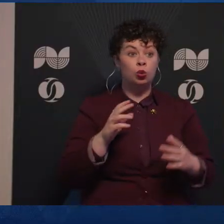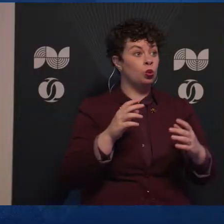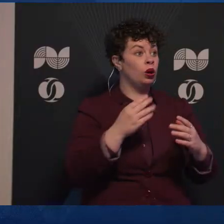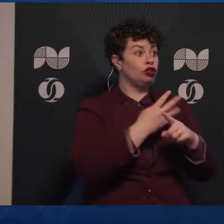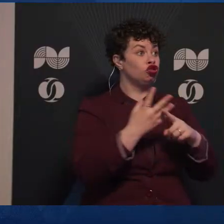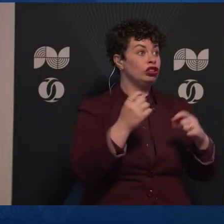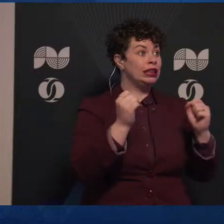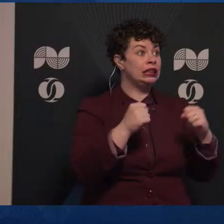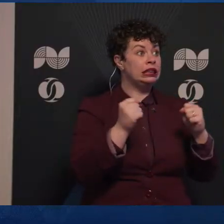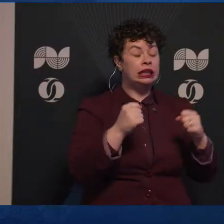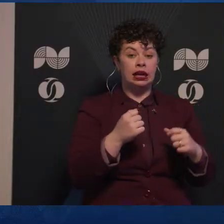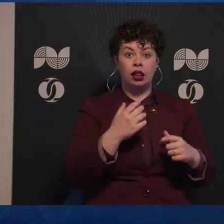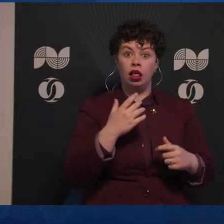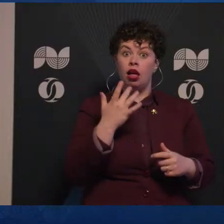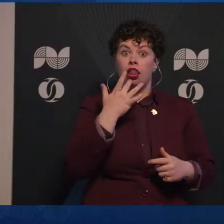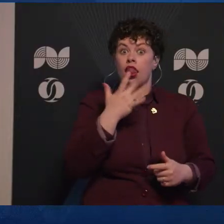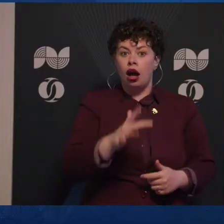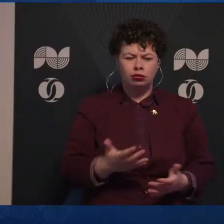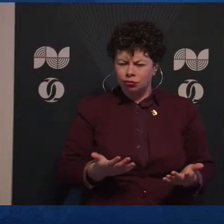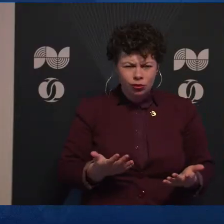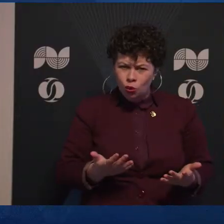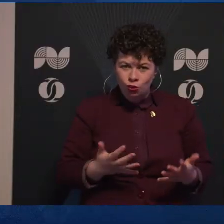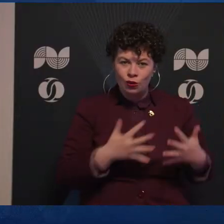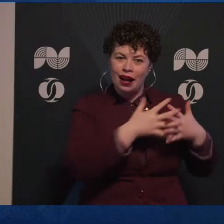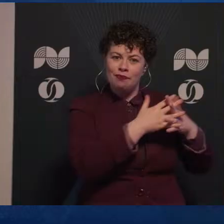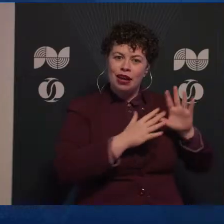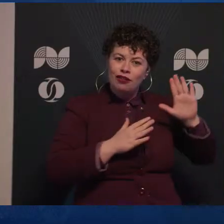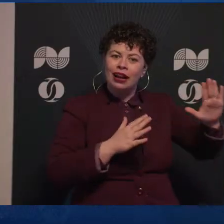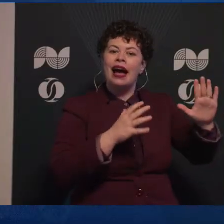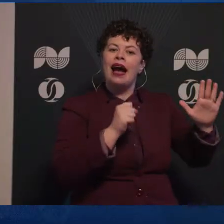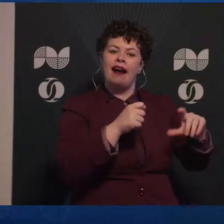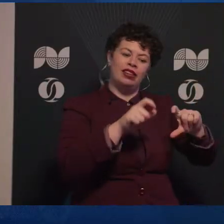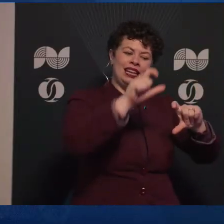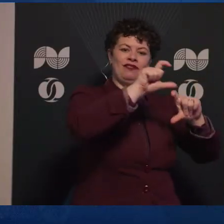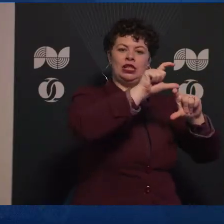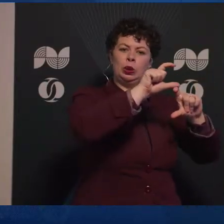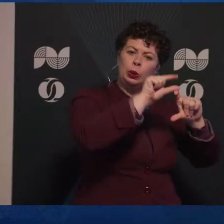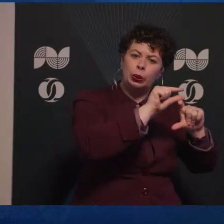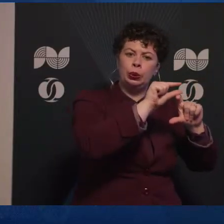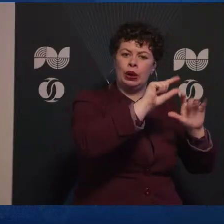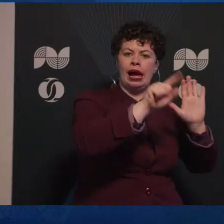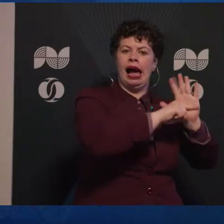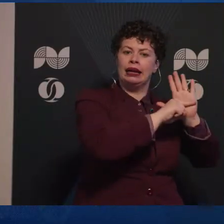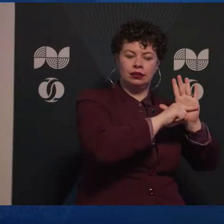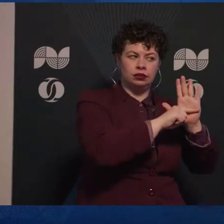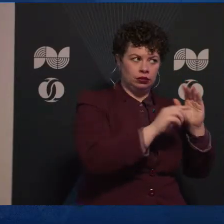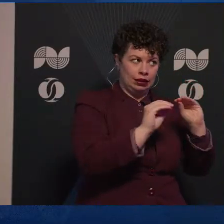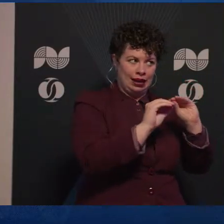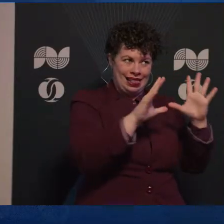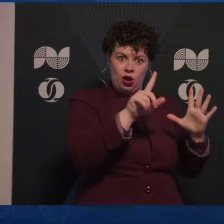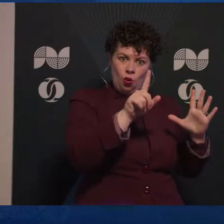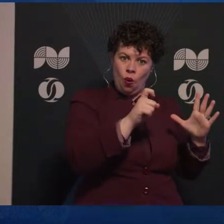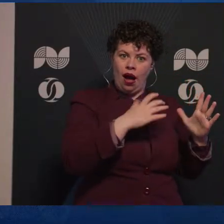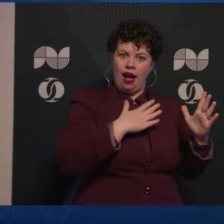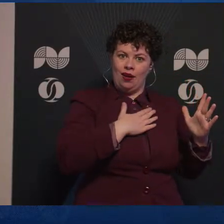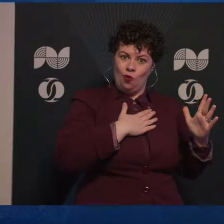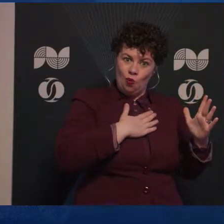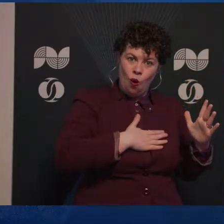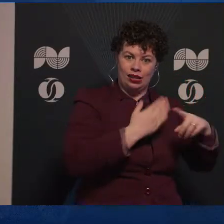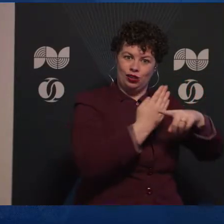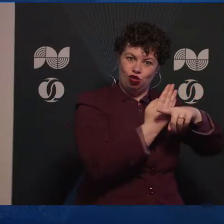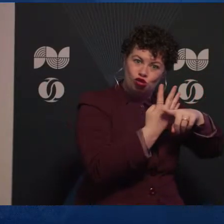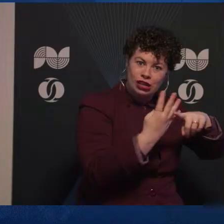the United States put in place the Inflation Reduction Act. As you know, it's got nothing really to do with inflation. It's really about a